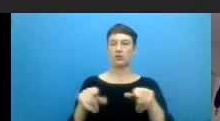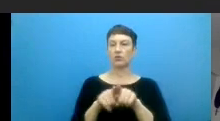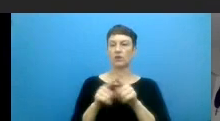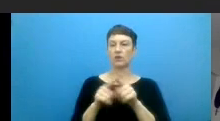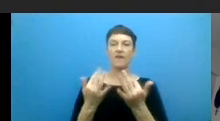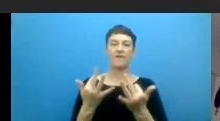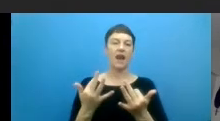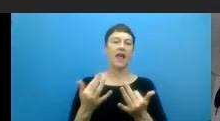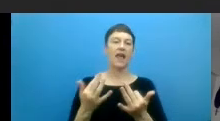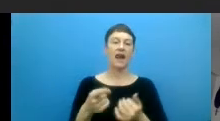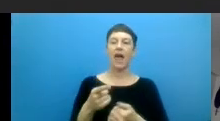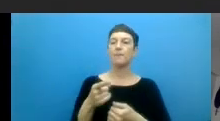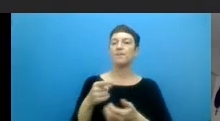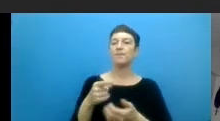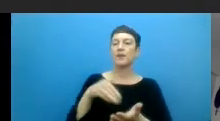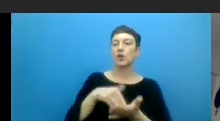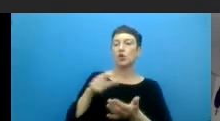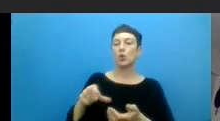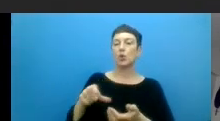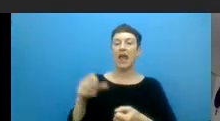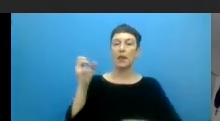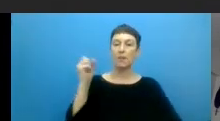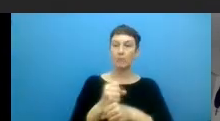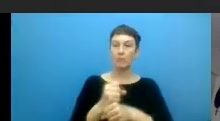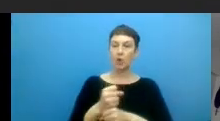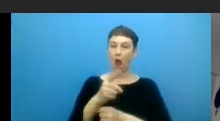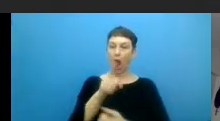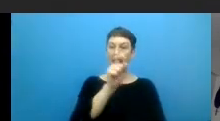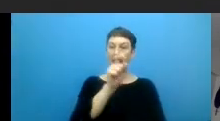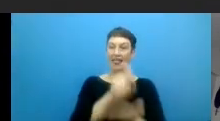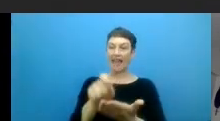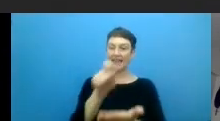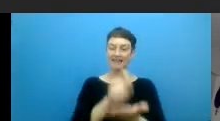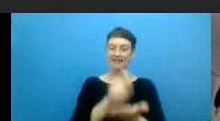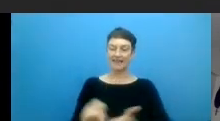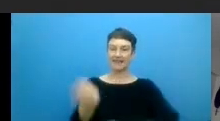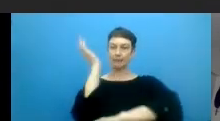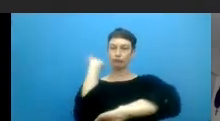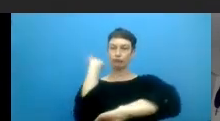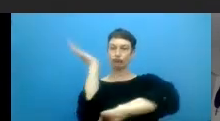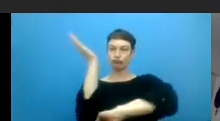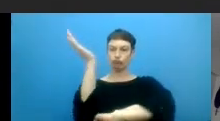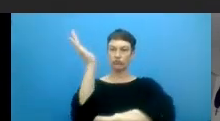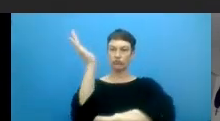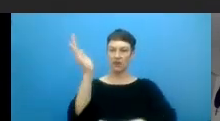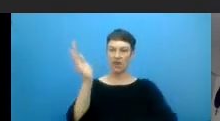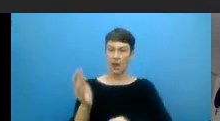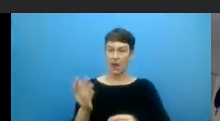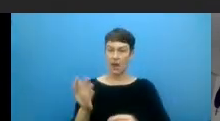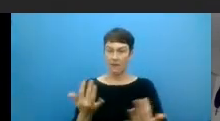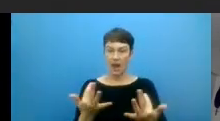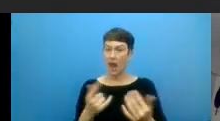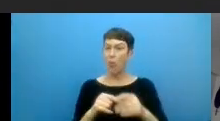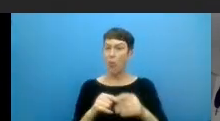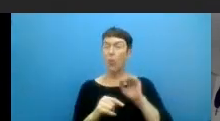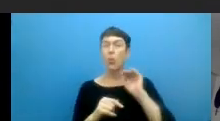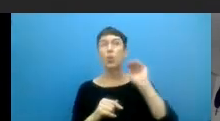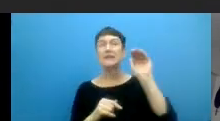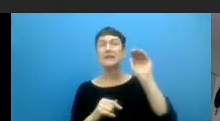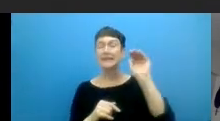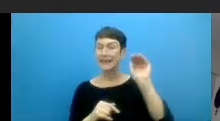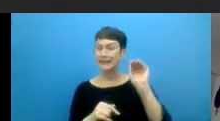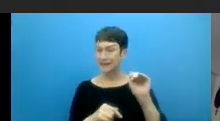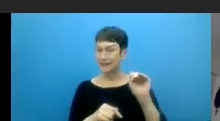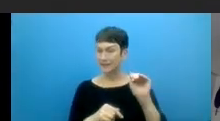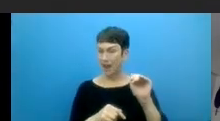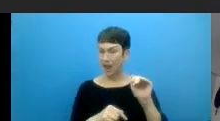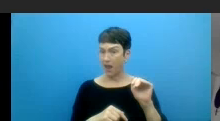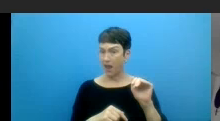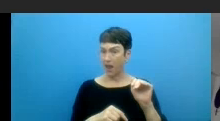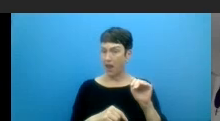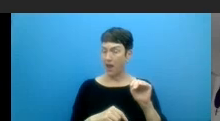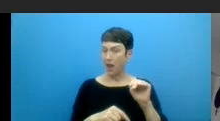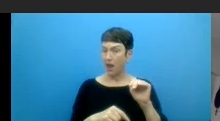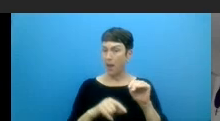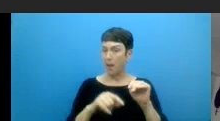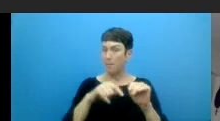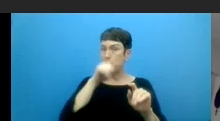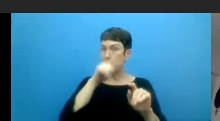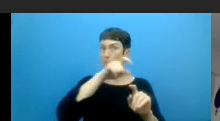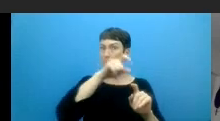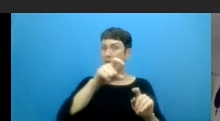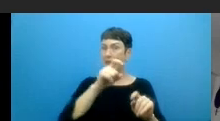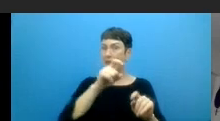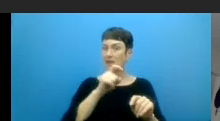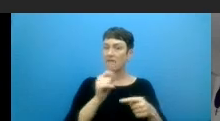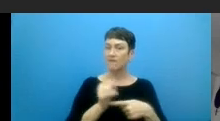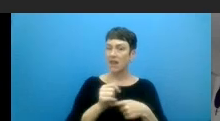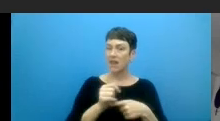defend their thesis, if you have overseas examiners who only understand English, you've